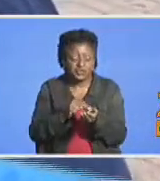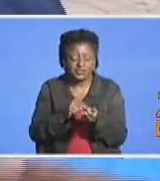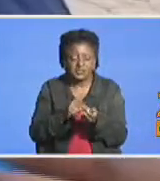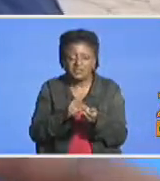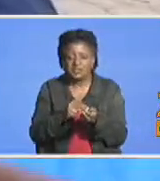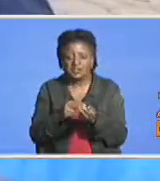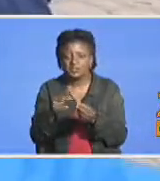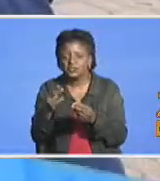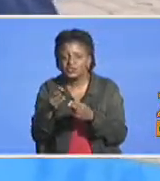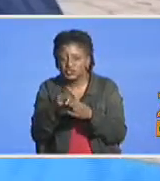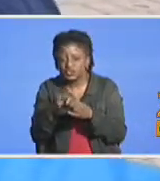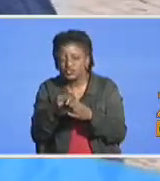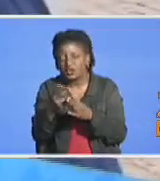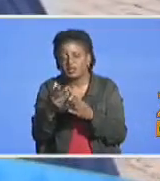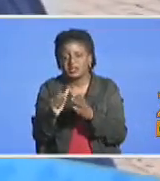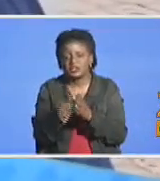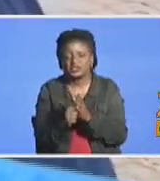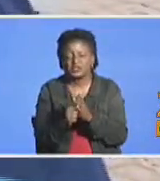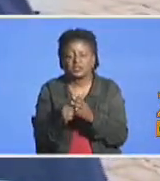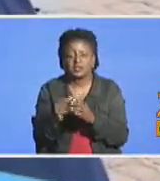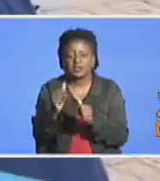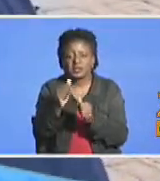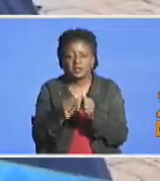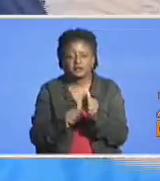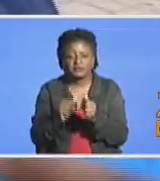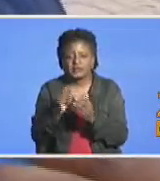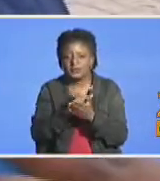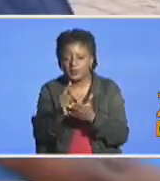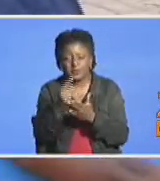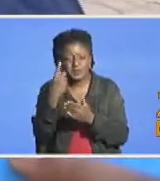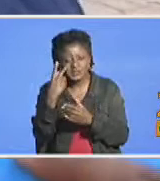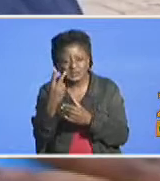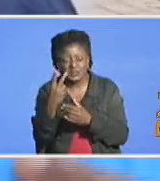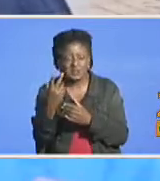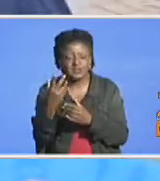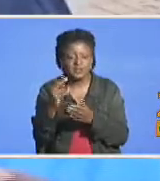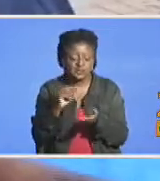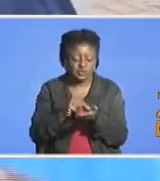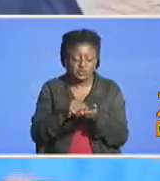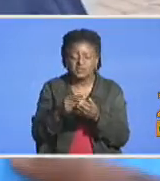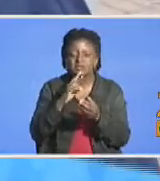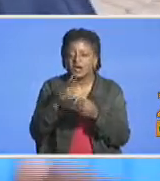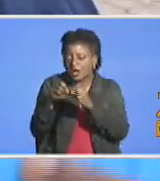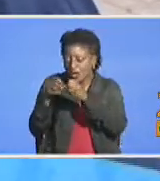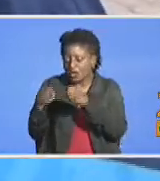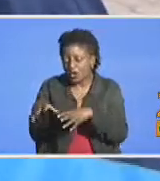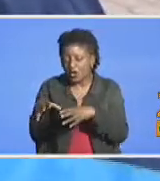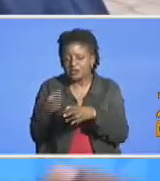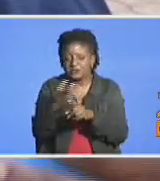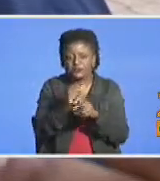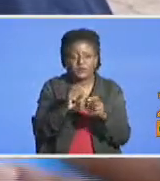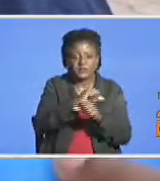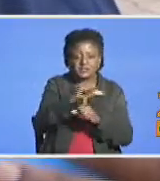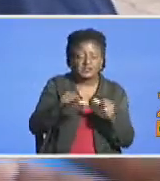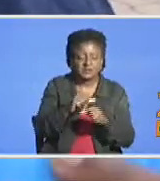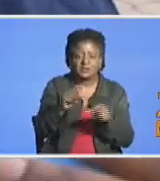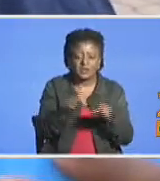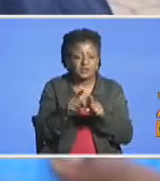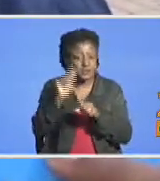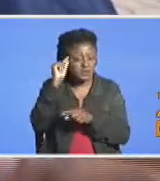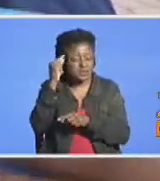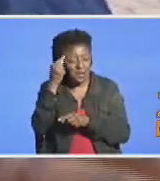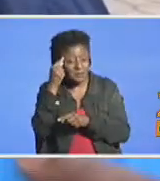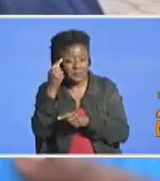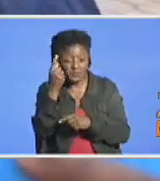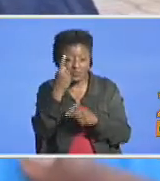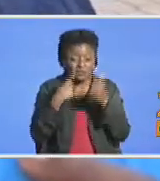see that not only that nurses are lost from the system, but that the government is crying about the nursing shortage. But we have hundreds of nursing